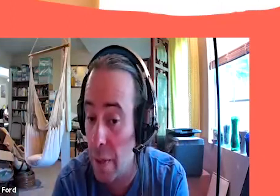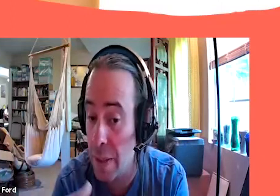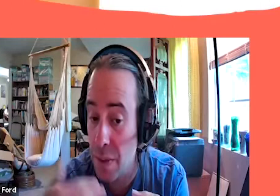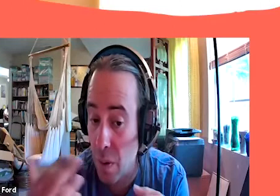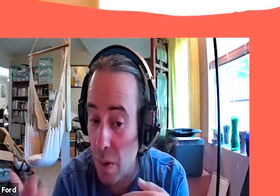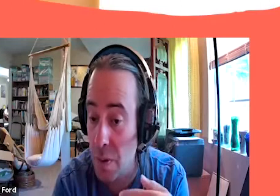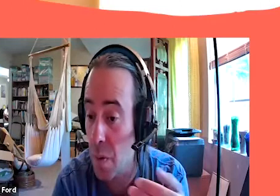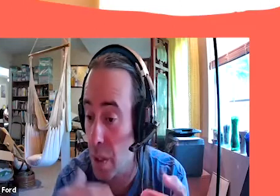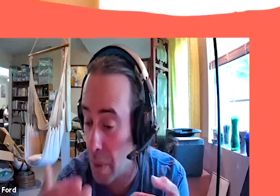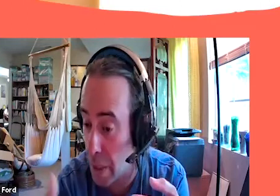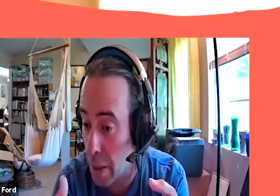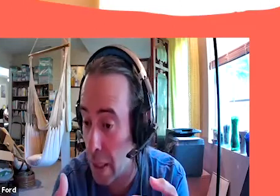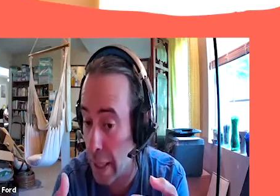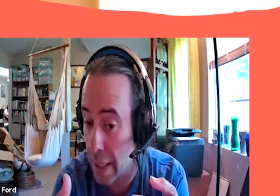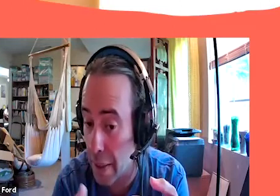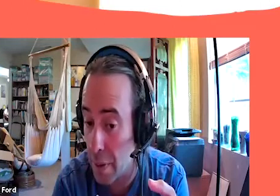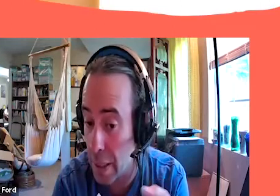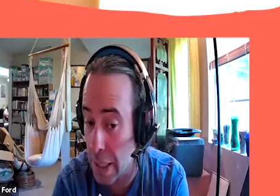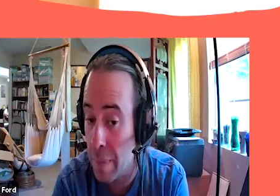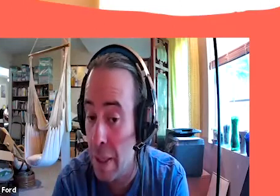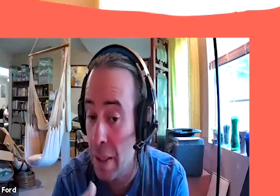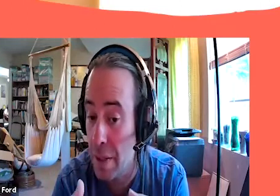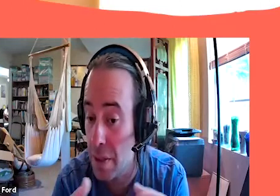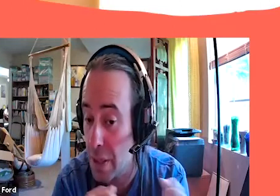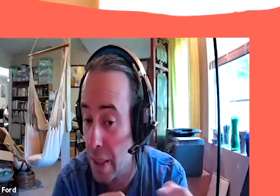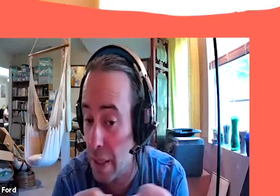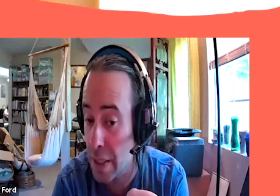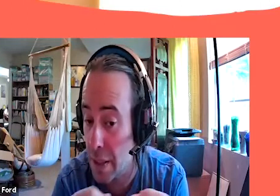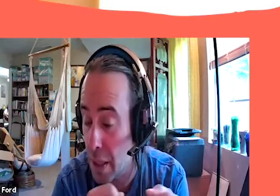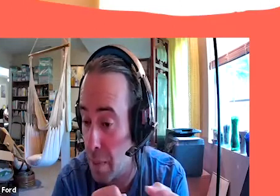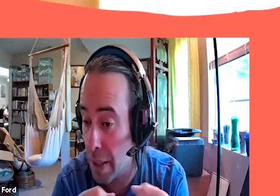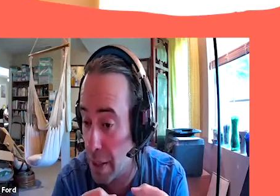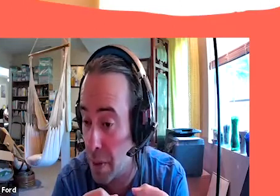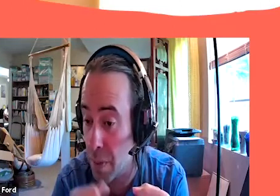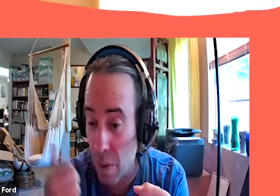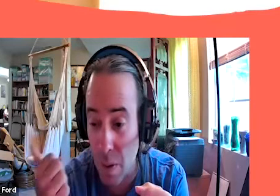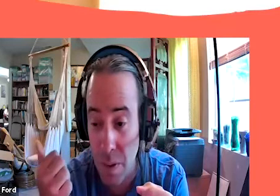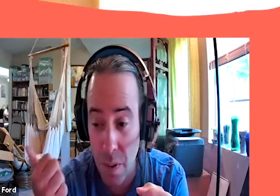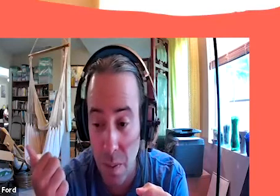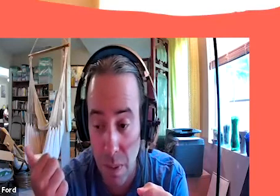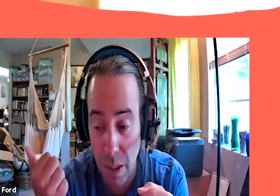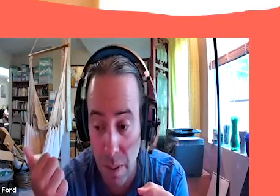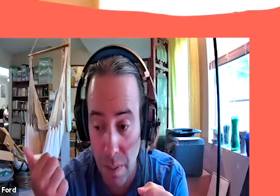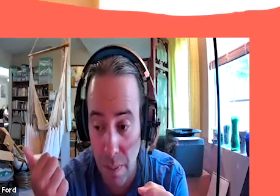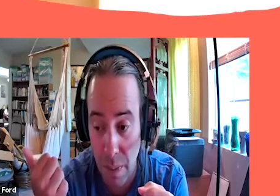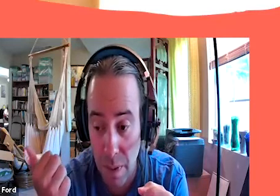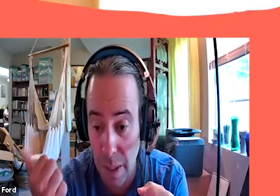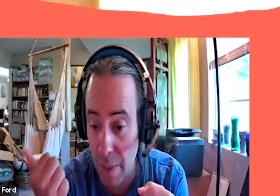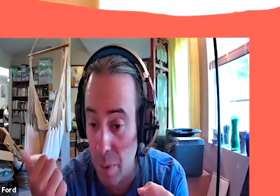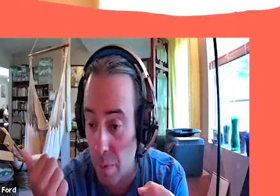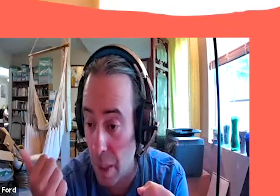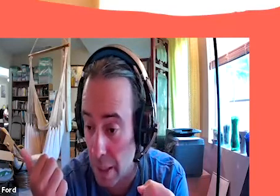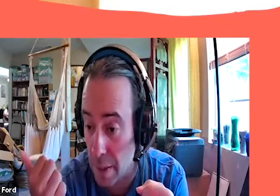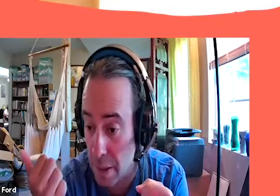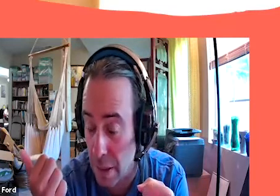Student evaluations are also going to be handed out during that time. These are standardized by the district, but they're also they also